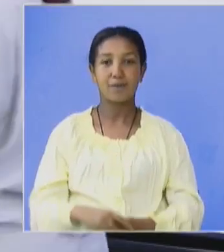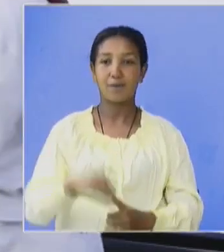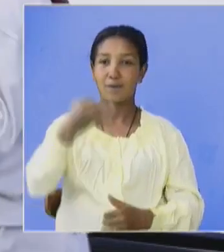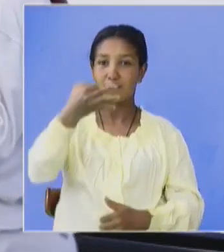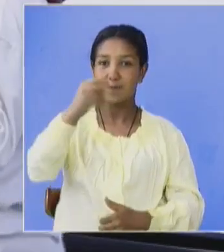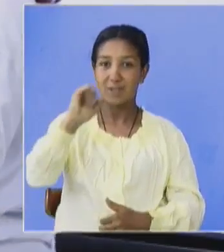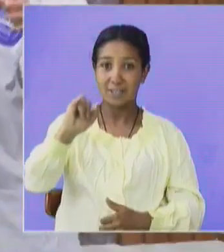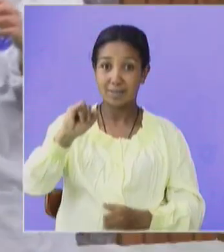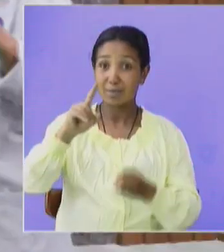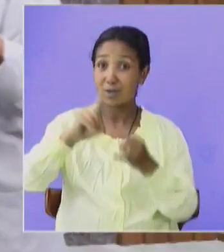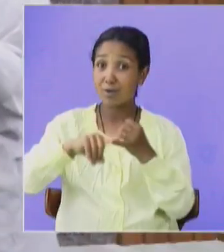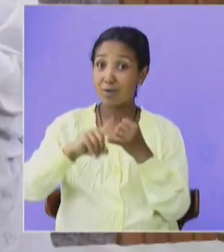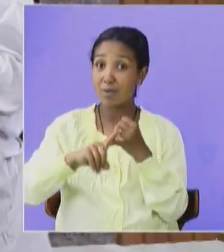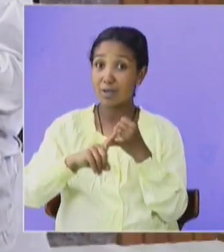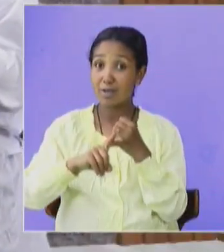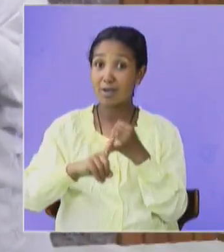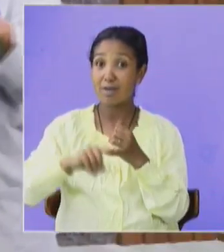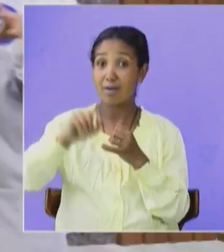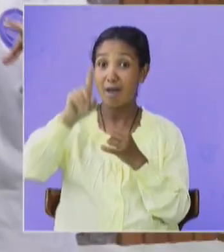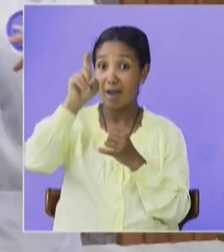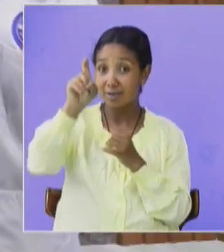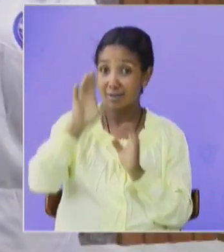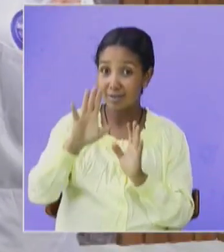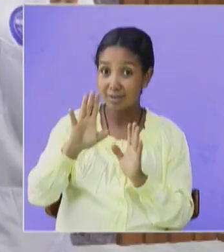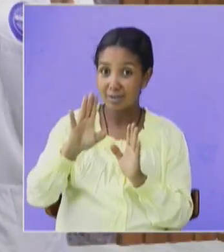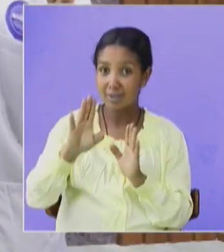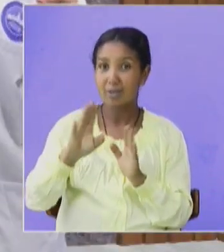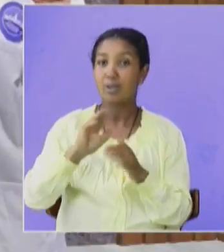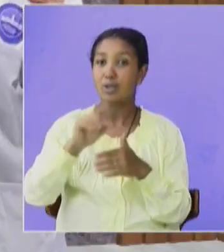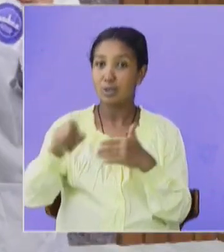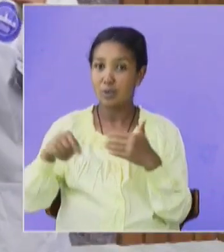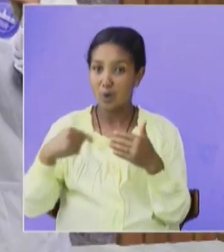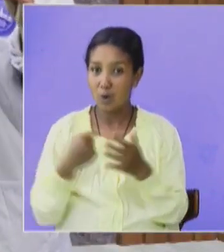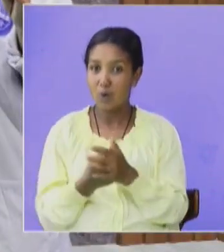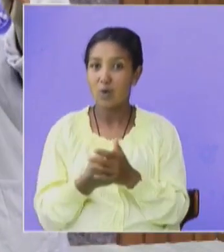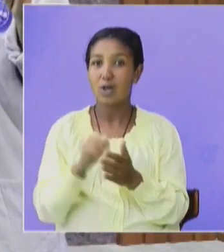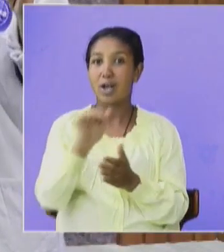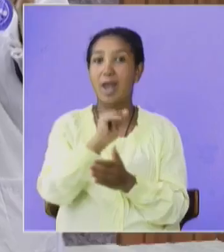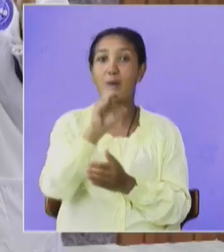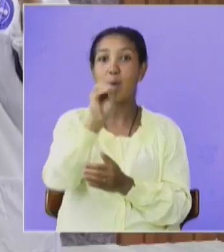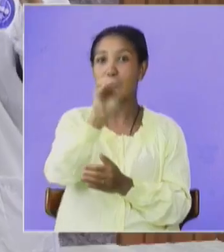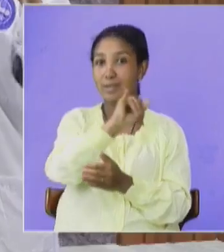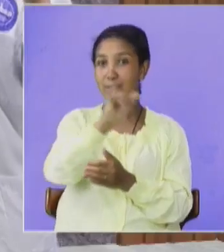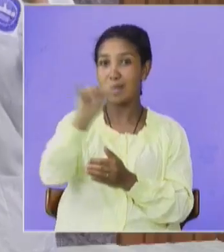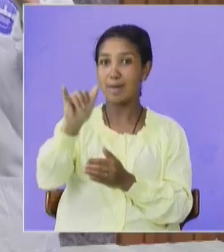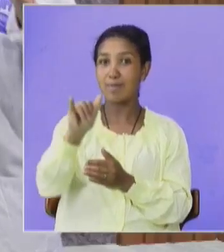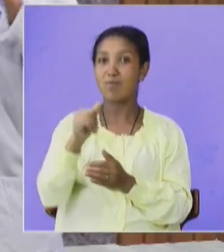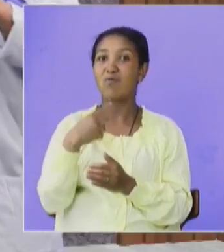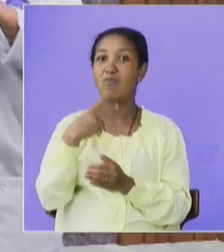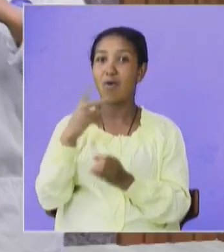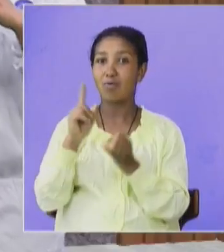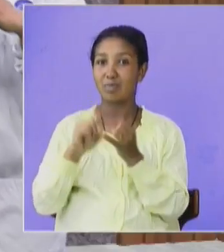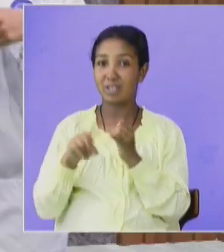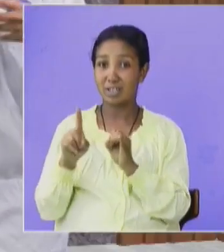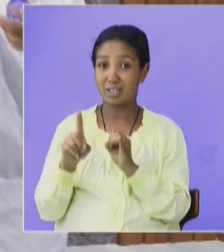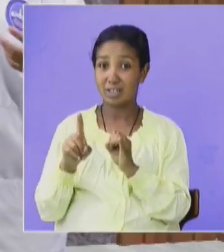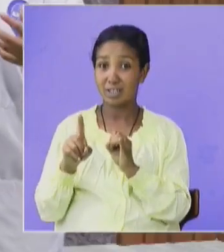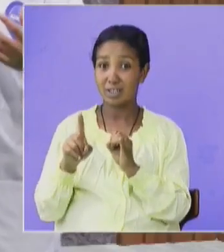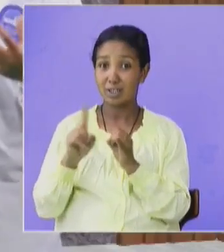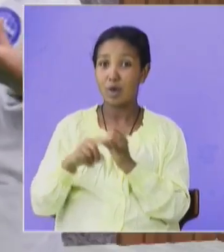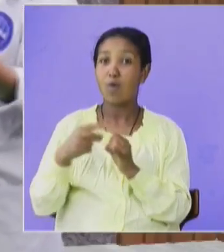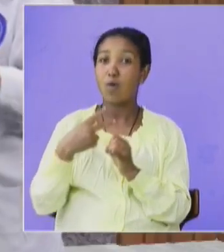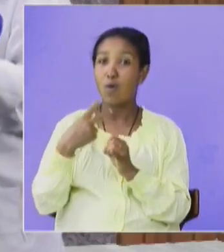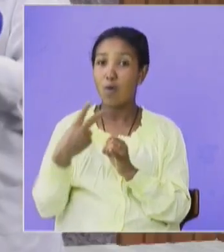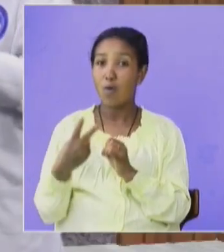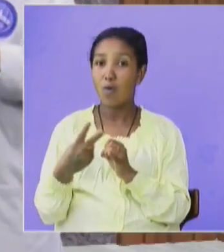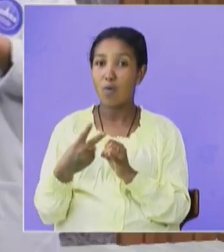Fix, ending with what? X. So when we come to like o, ending with verbs ending with o,